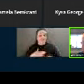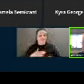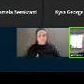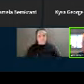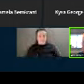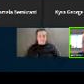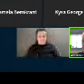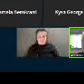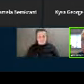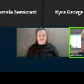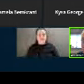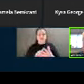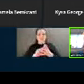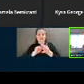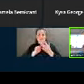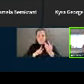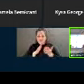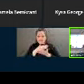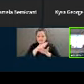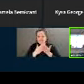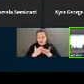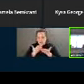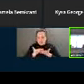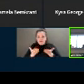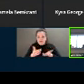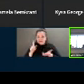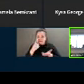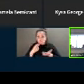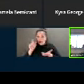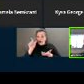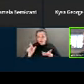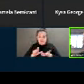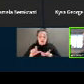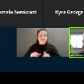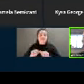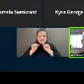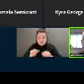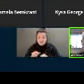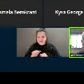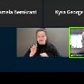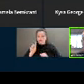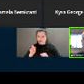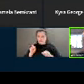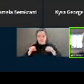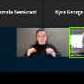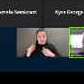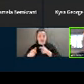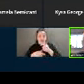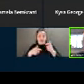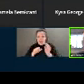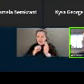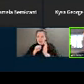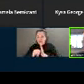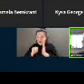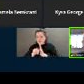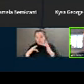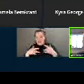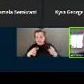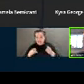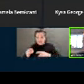So these are some of the things that the Red Cross can do in a mass casualty incident. And first and foremost, it's